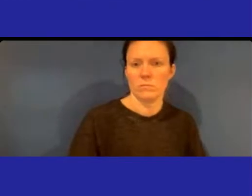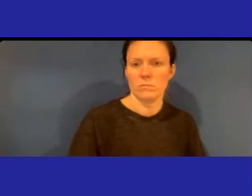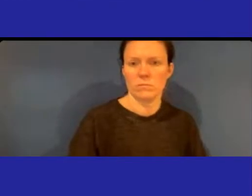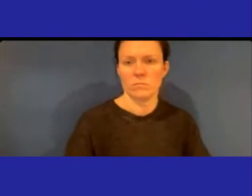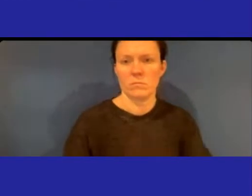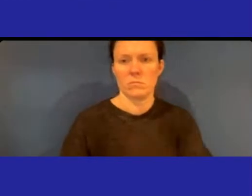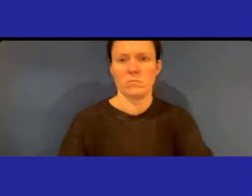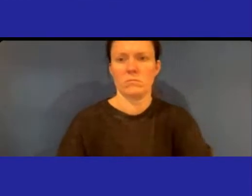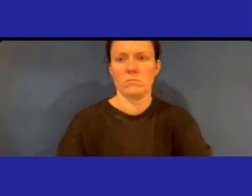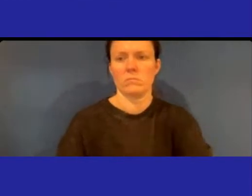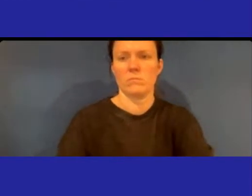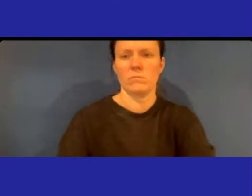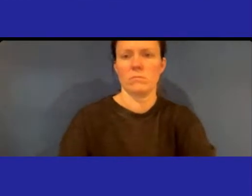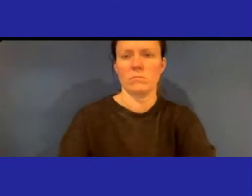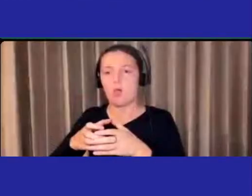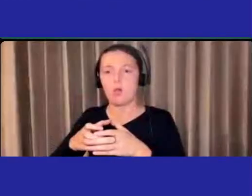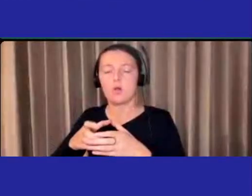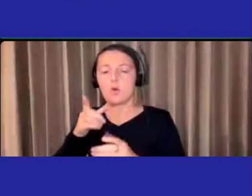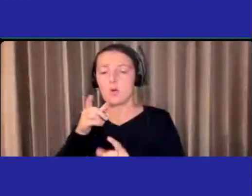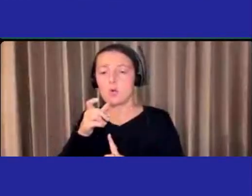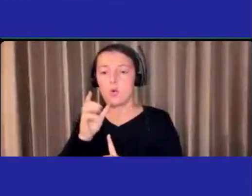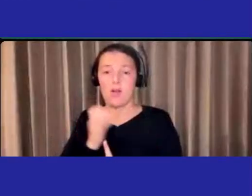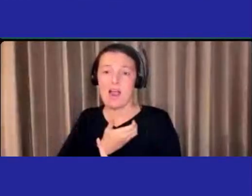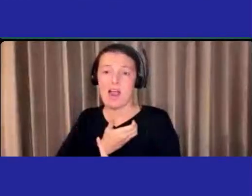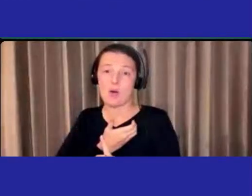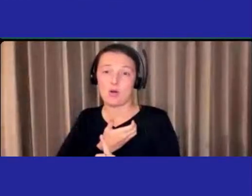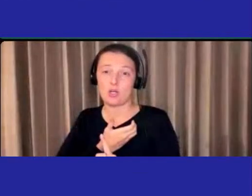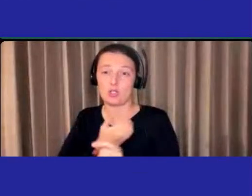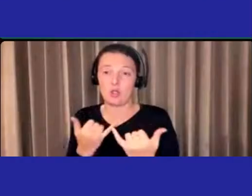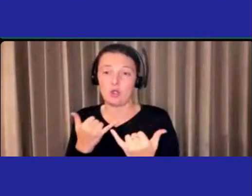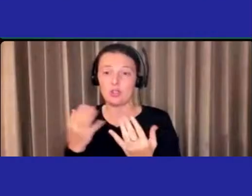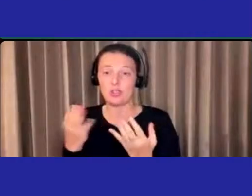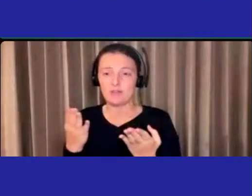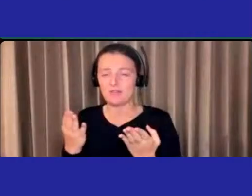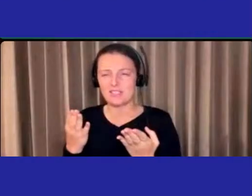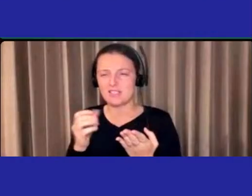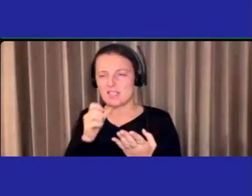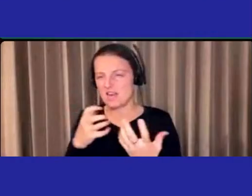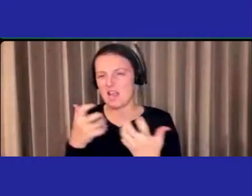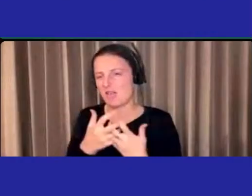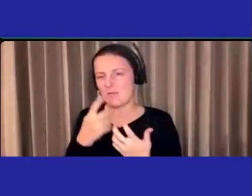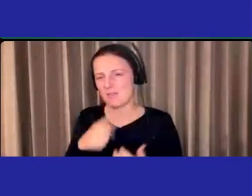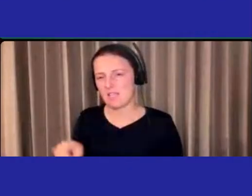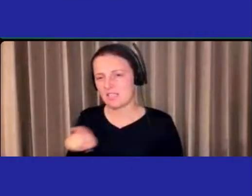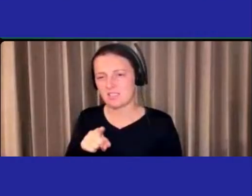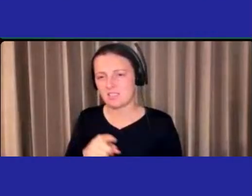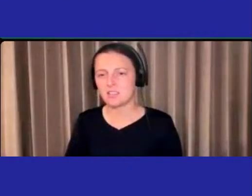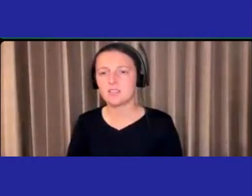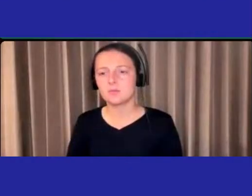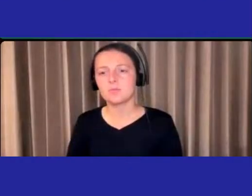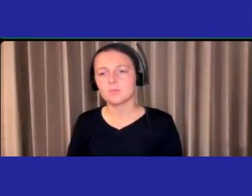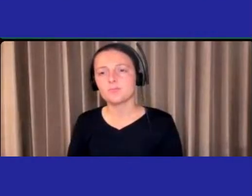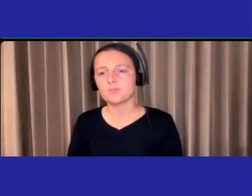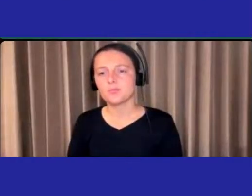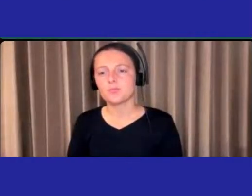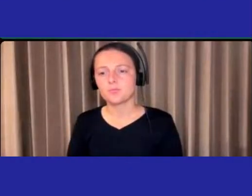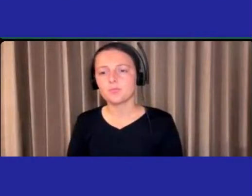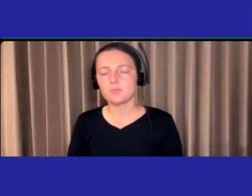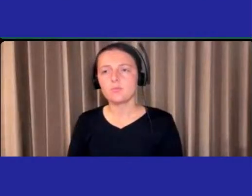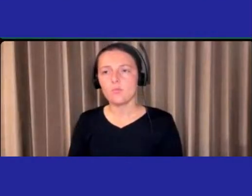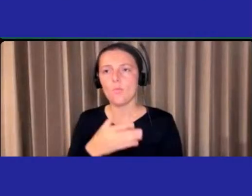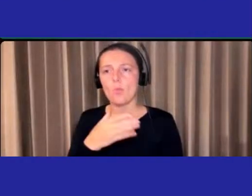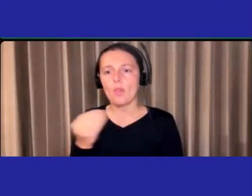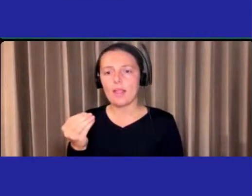our current services don't make sense. And you need, right, to be sending them